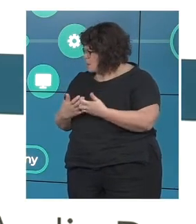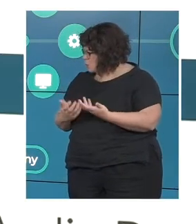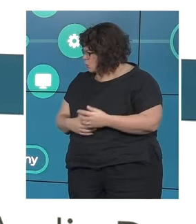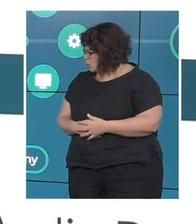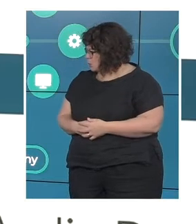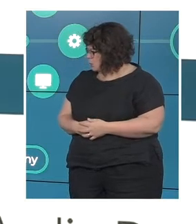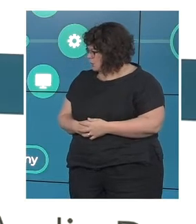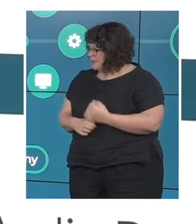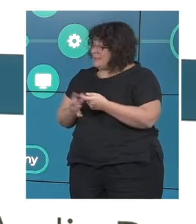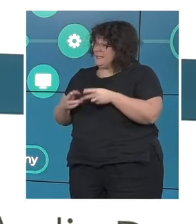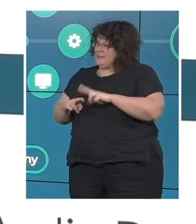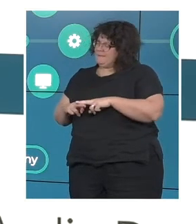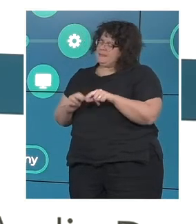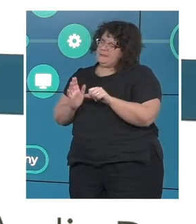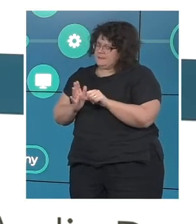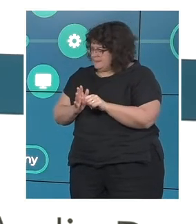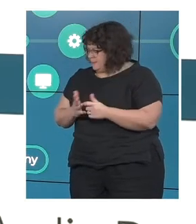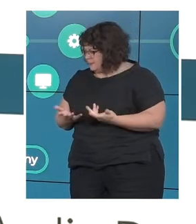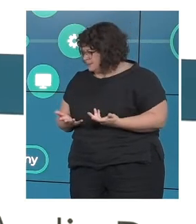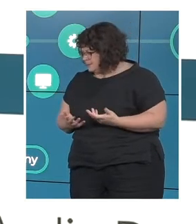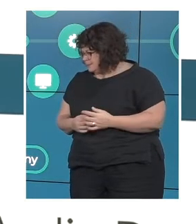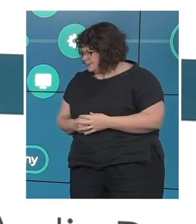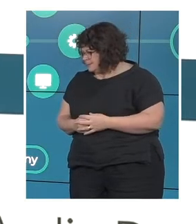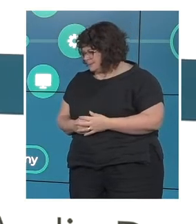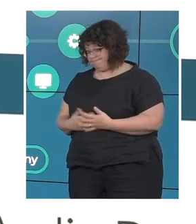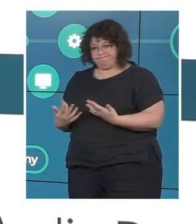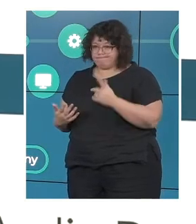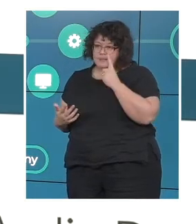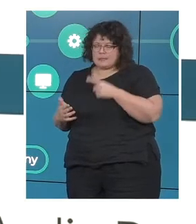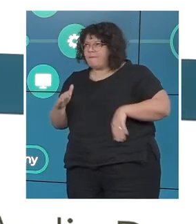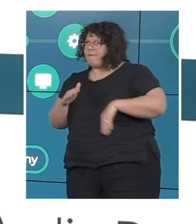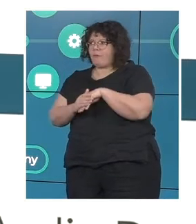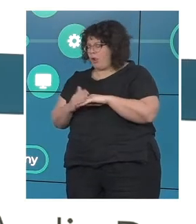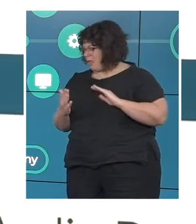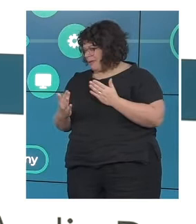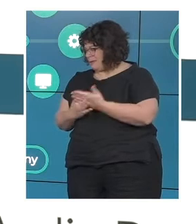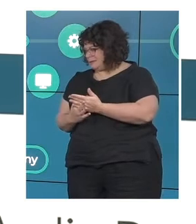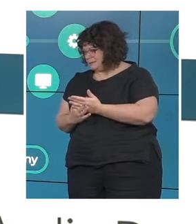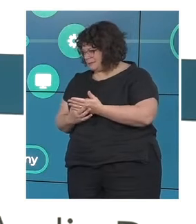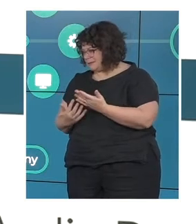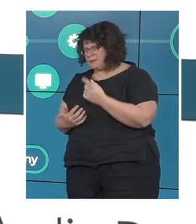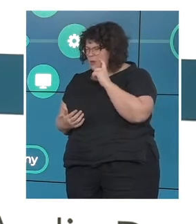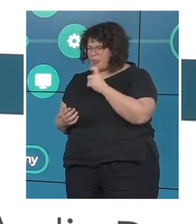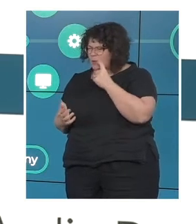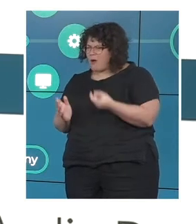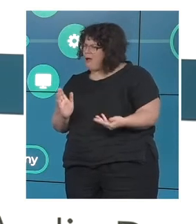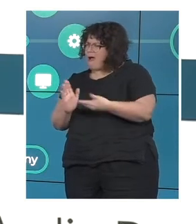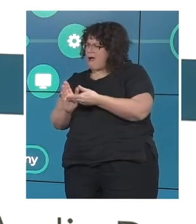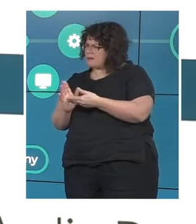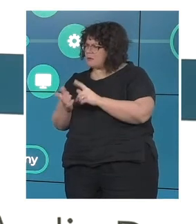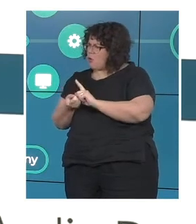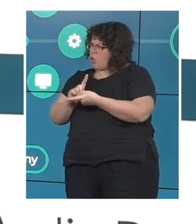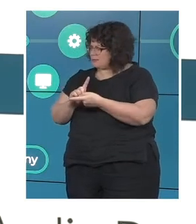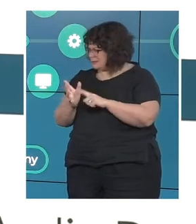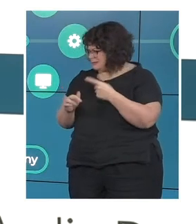them fully accessible. I don't think you can add alt text. We had one of our clients was asking if they could have a lot of animated GIFs